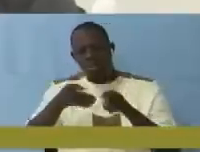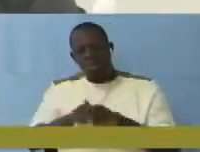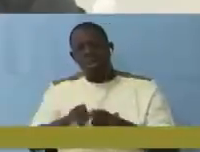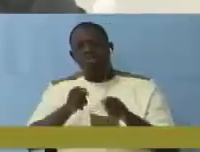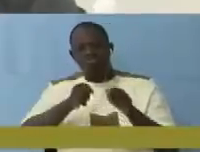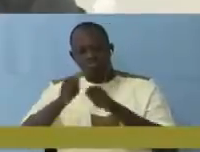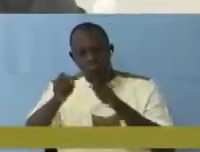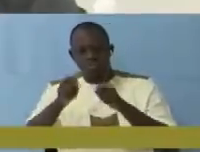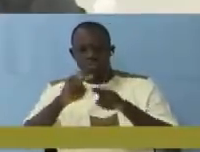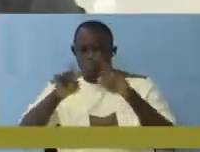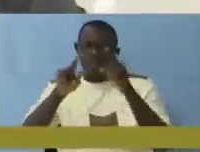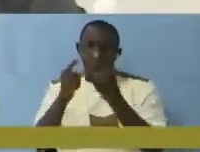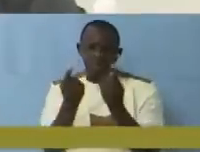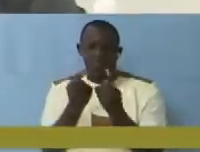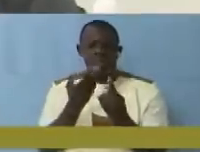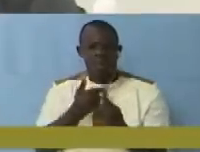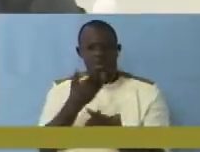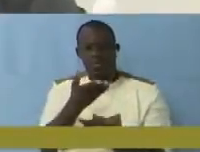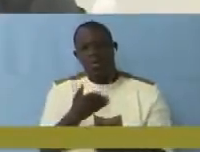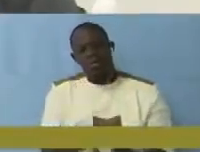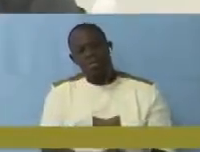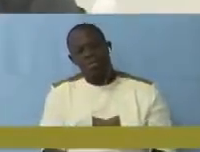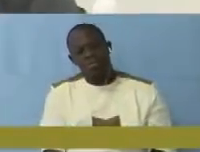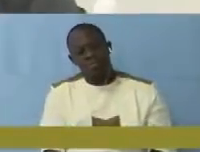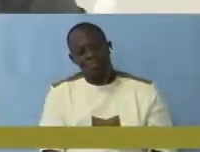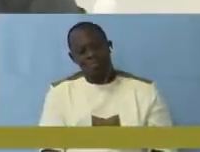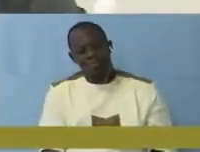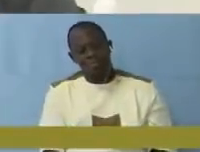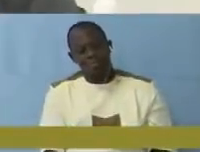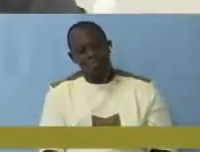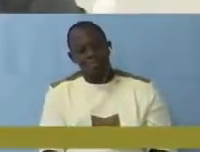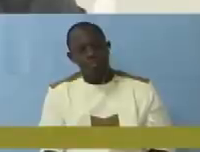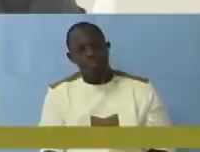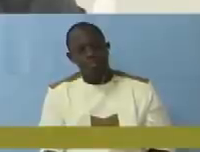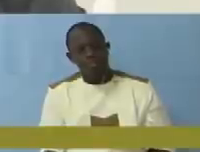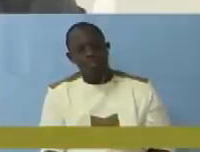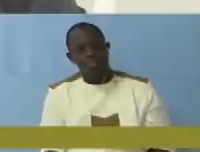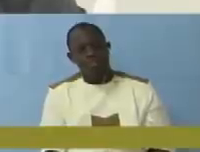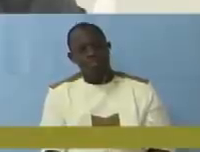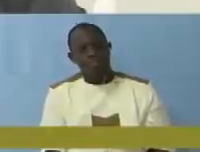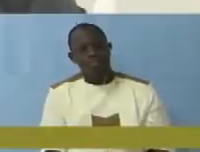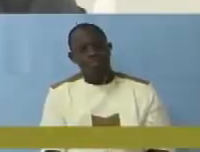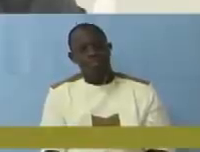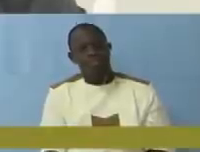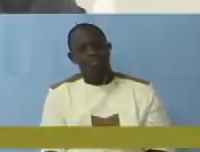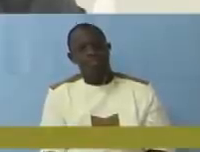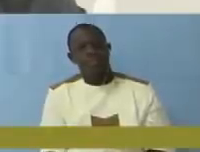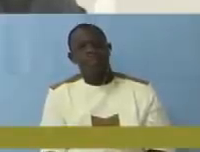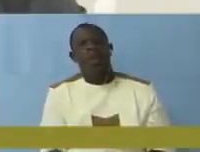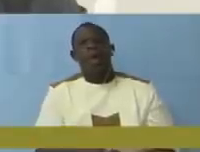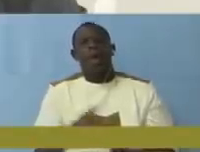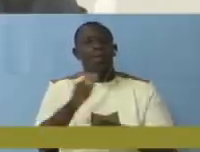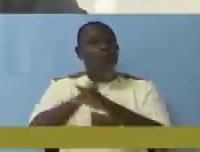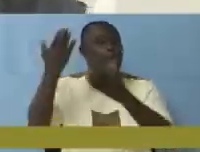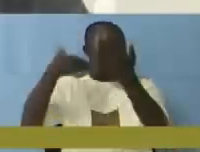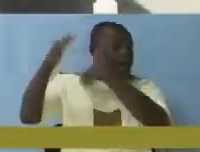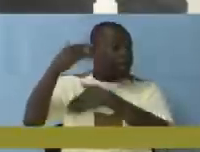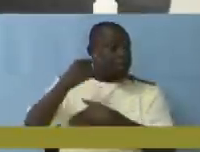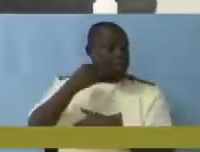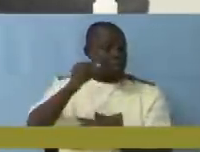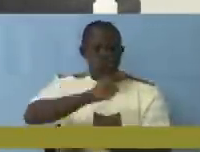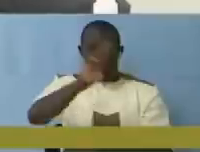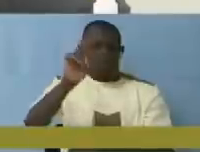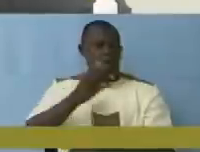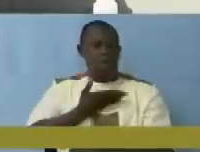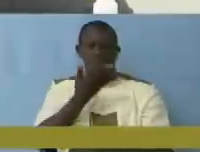na flo fongo maranyala hadamaya no la karola dukula la karola. Those days, no. Utilo lukono watije. You don't